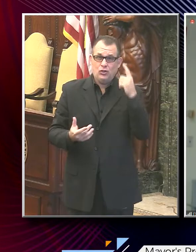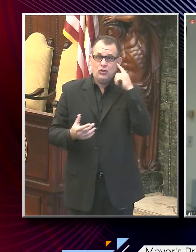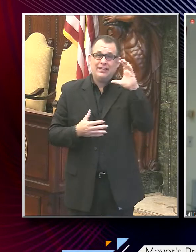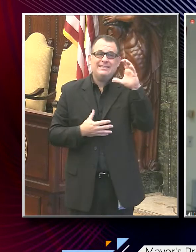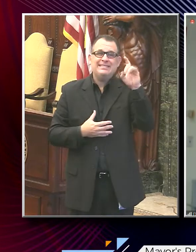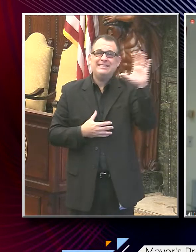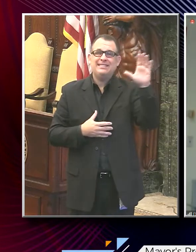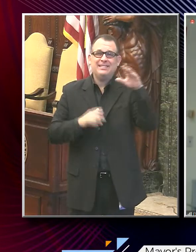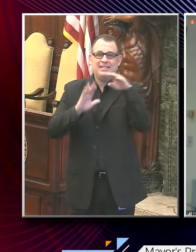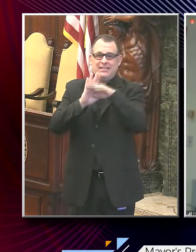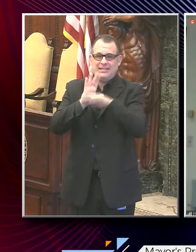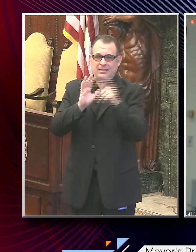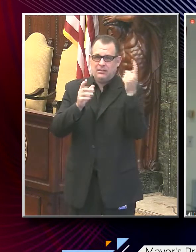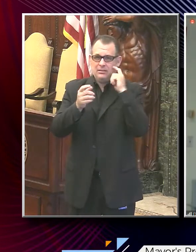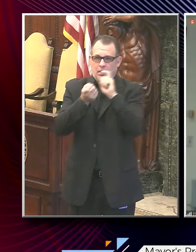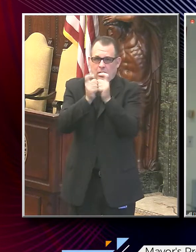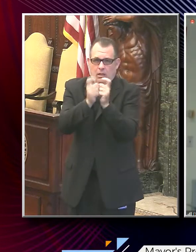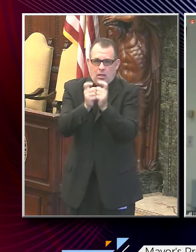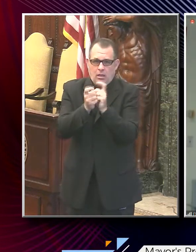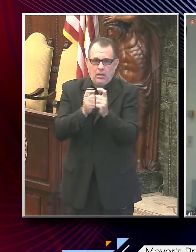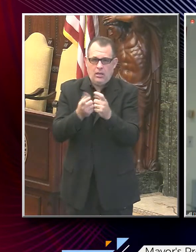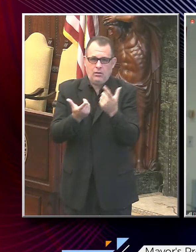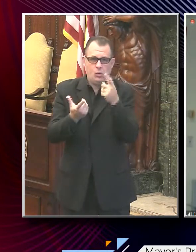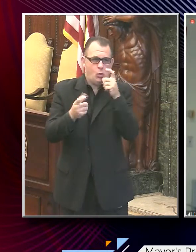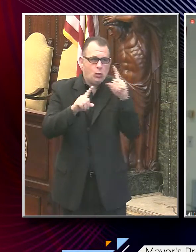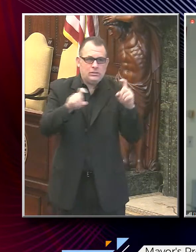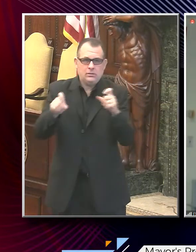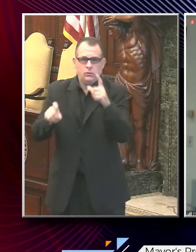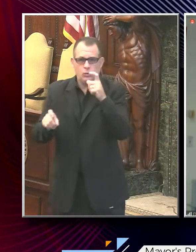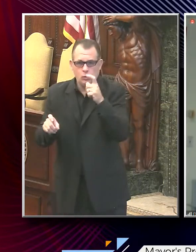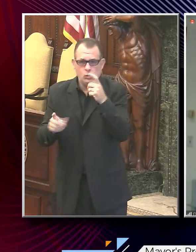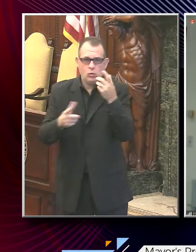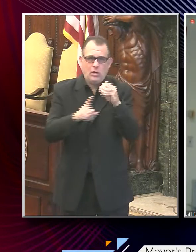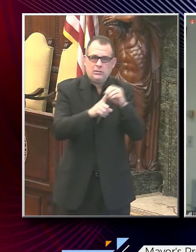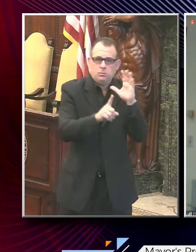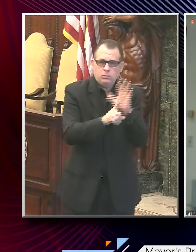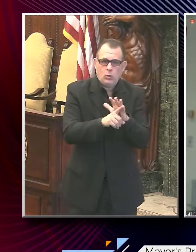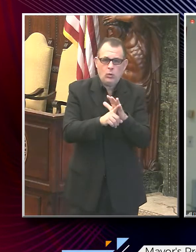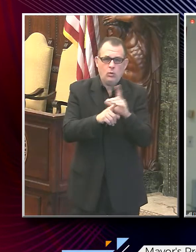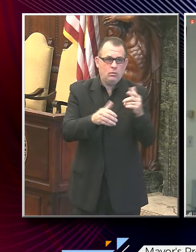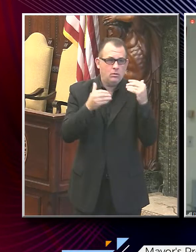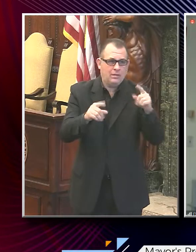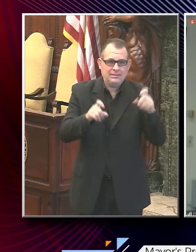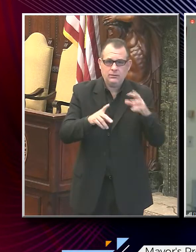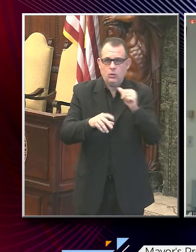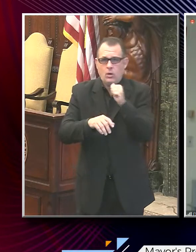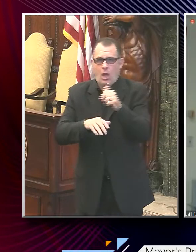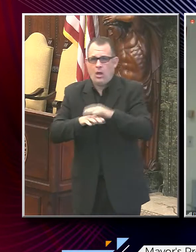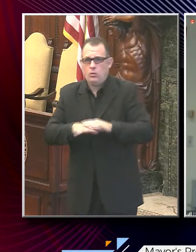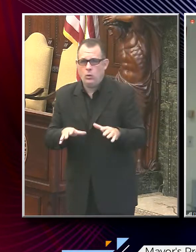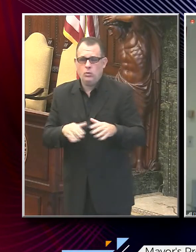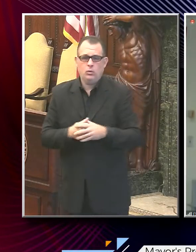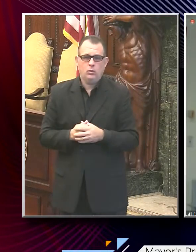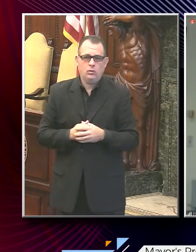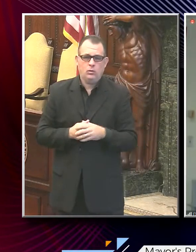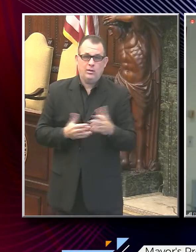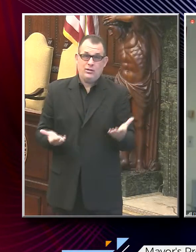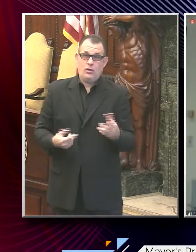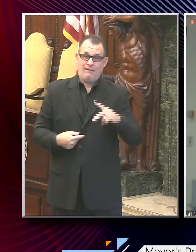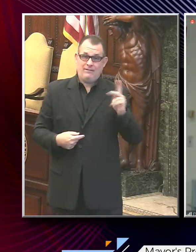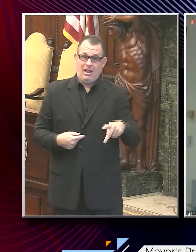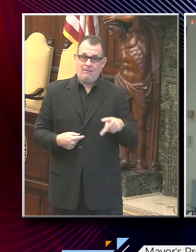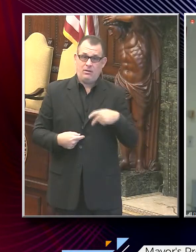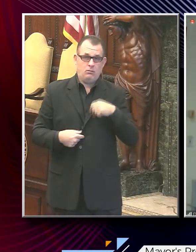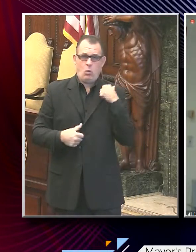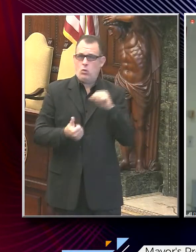its recommendations regarding testing for people exposed to COVID. And I just want to be clear, here in Philadelphia, we are not